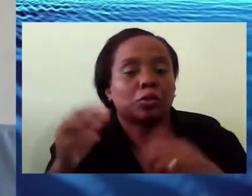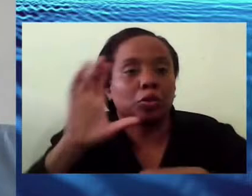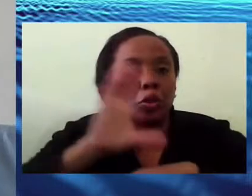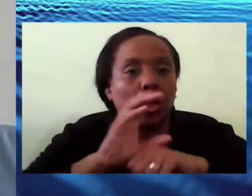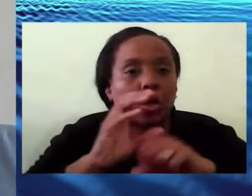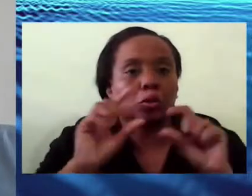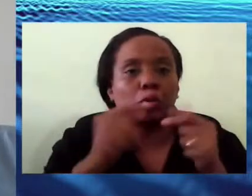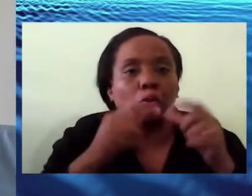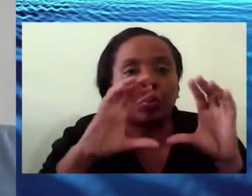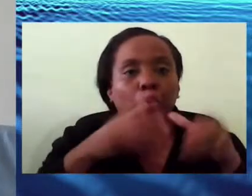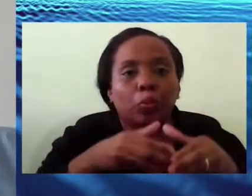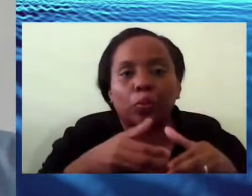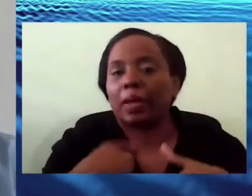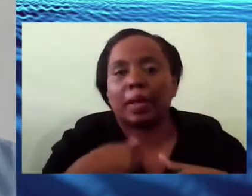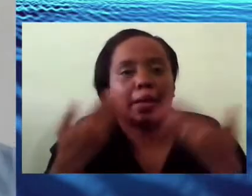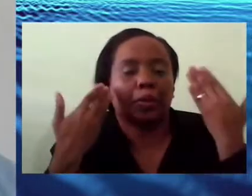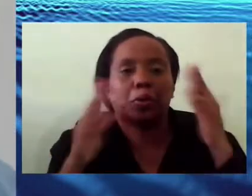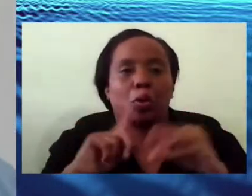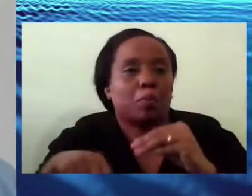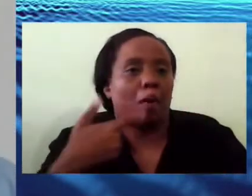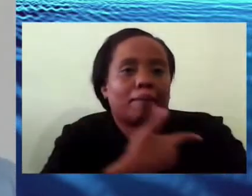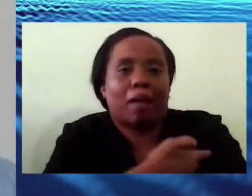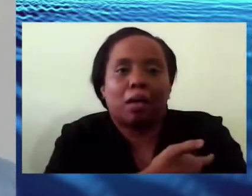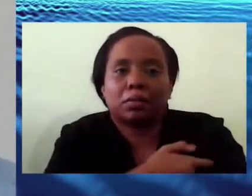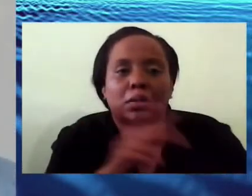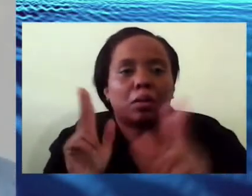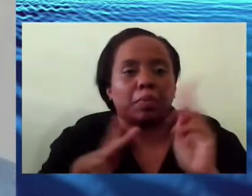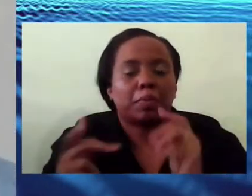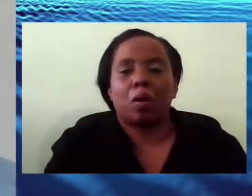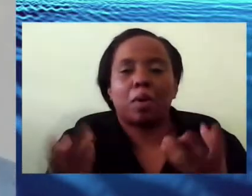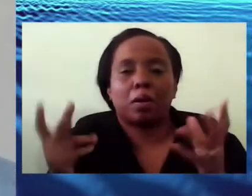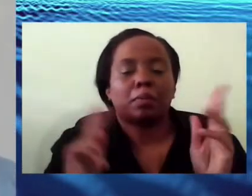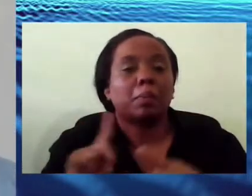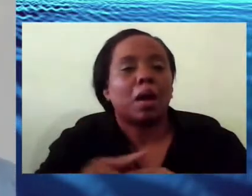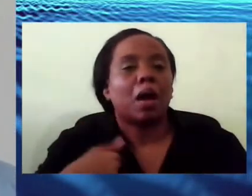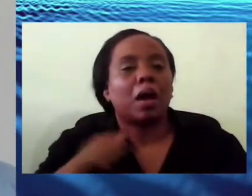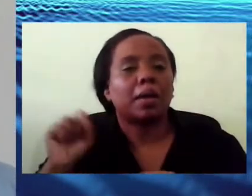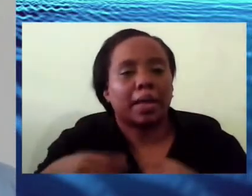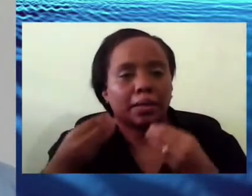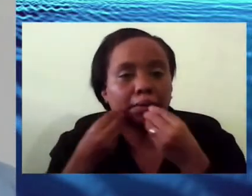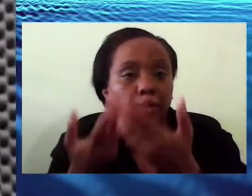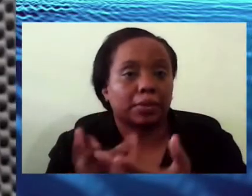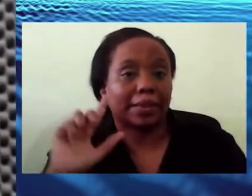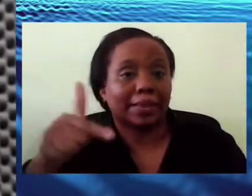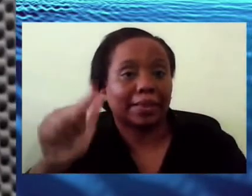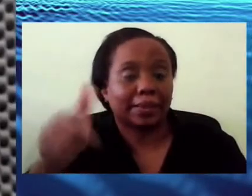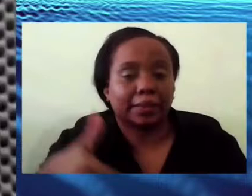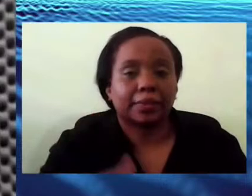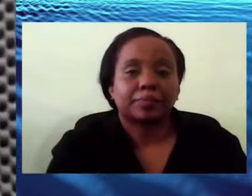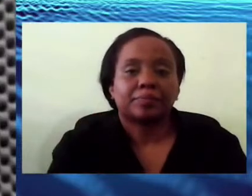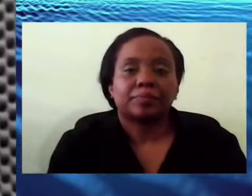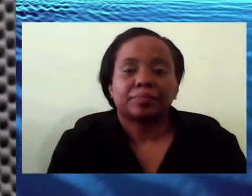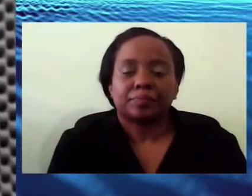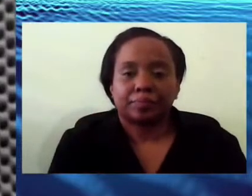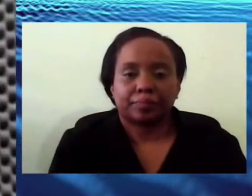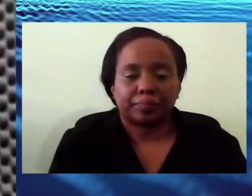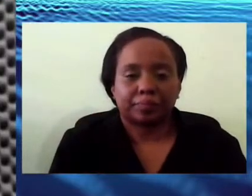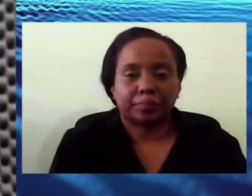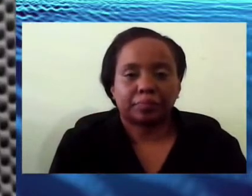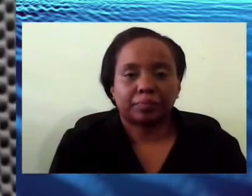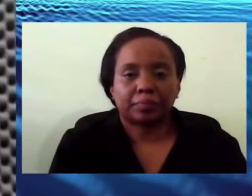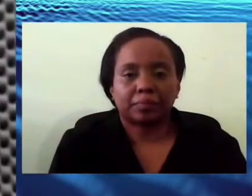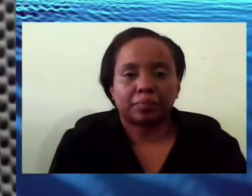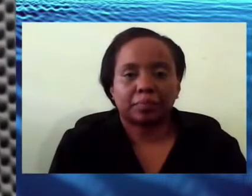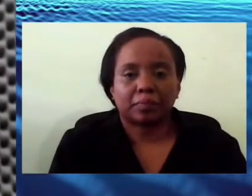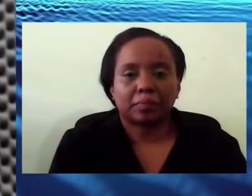cannot give you those figures. I'm not in a position to do so at this point in time, but I can get them for you. And what about the vaccination